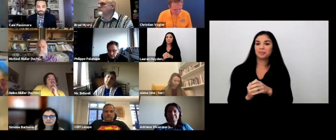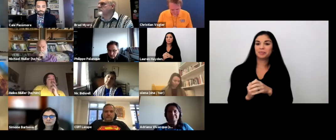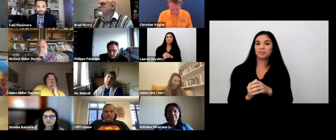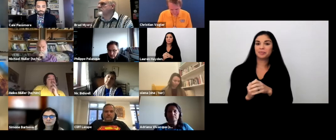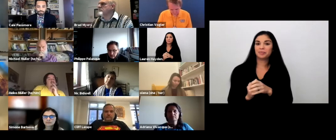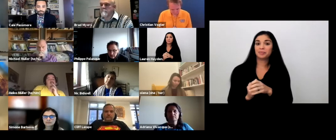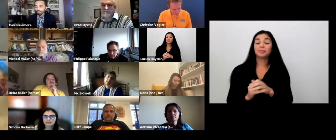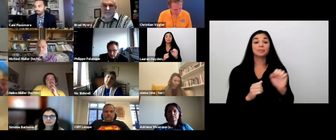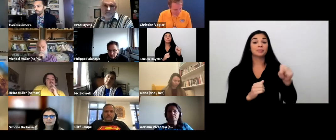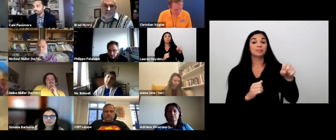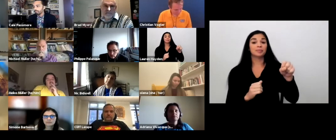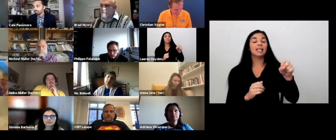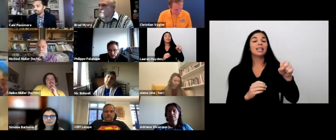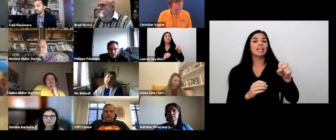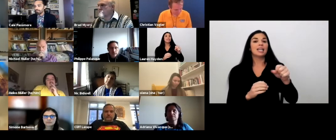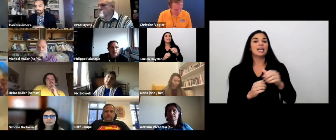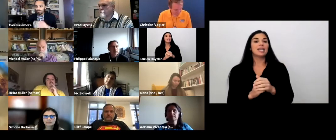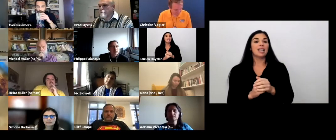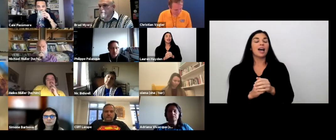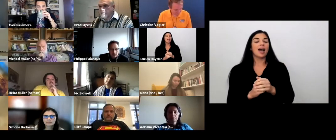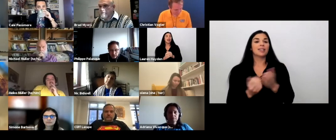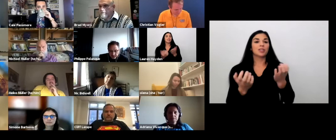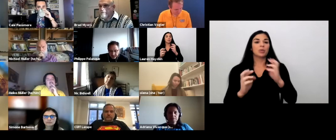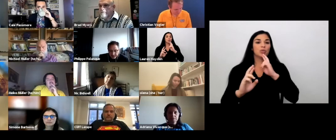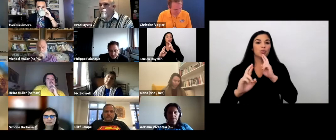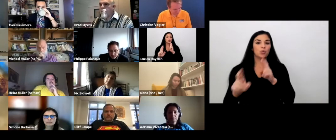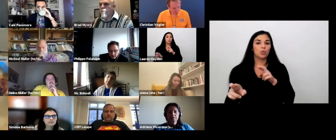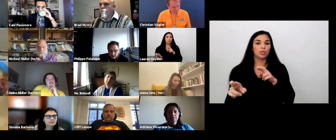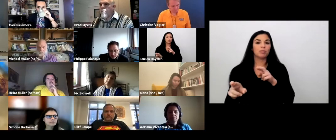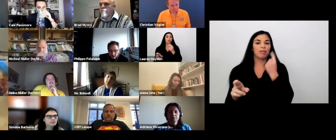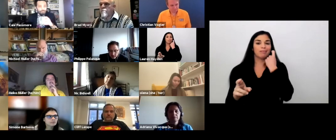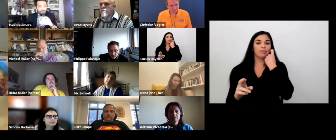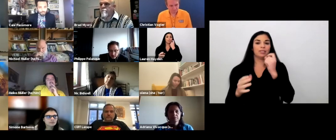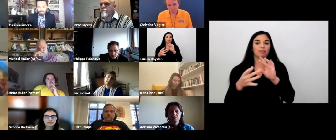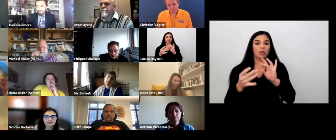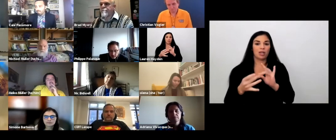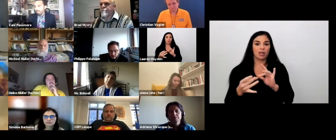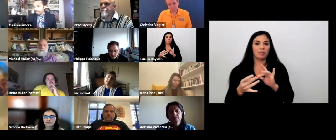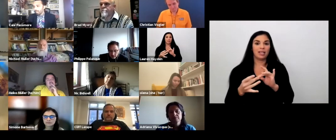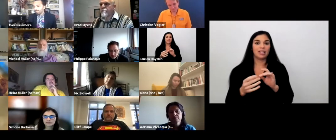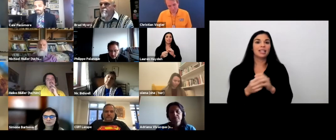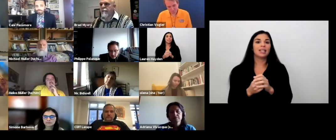Yeah, I just was responding to what you just said that